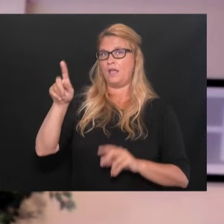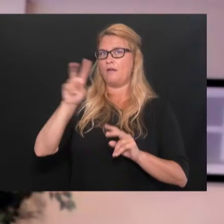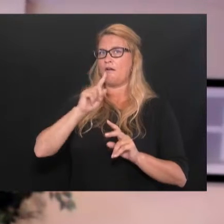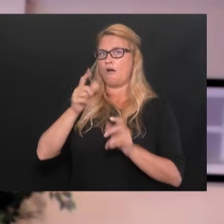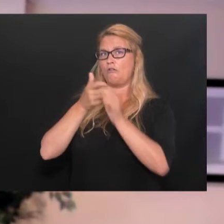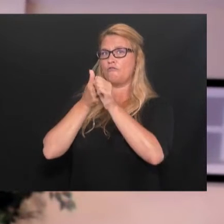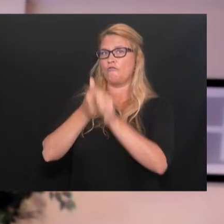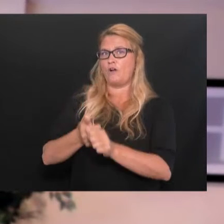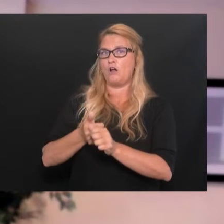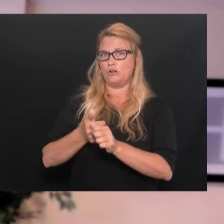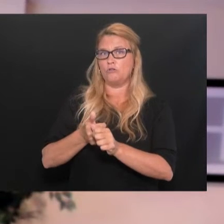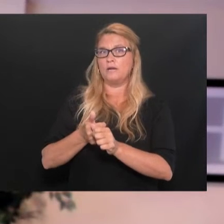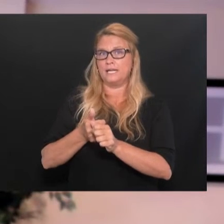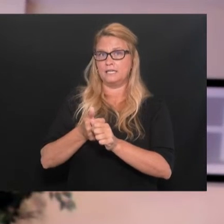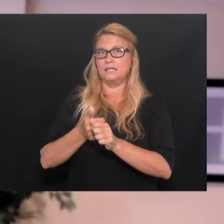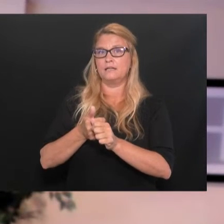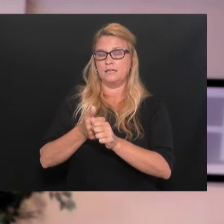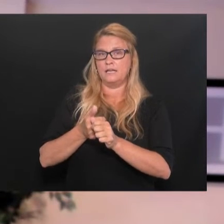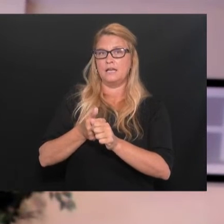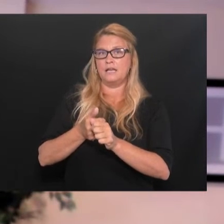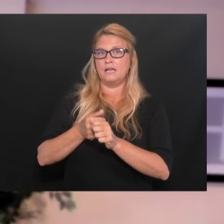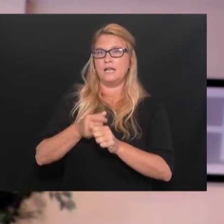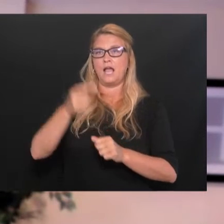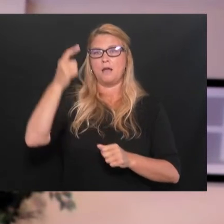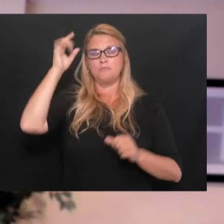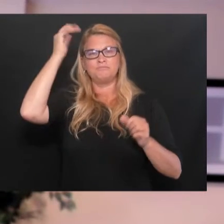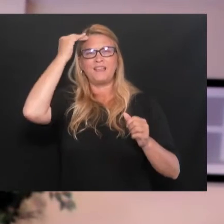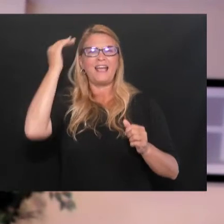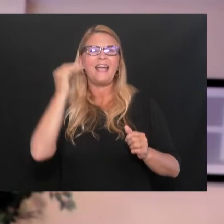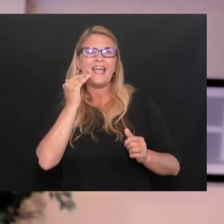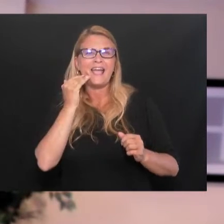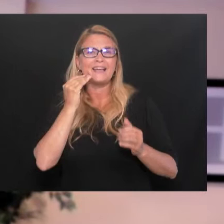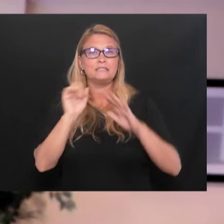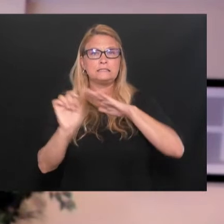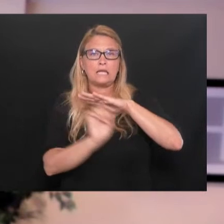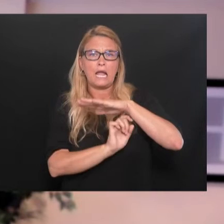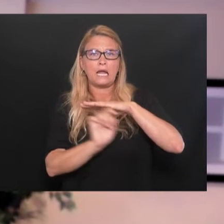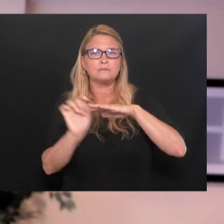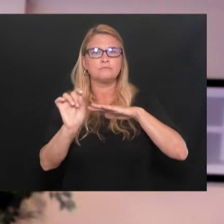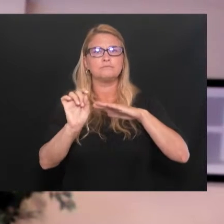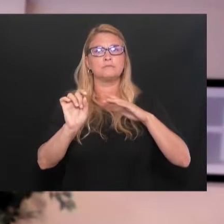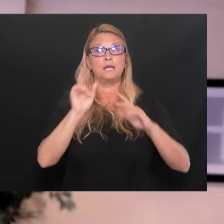CAT scans and brain scans of people who have been